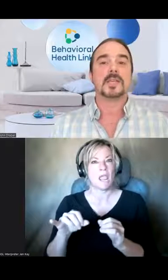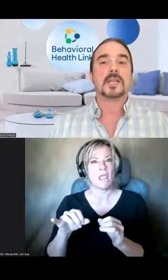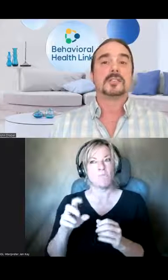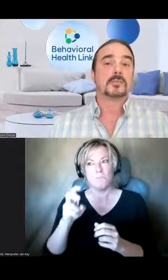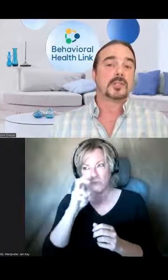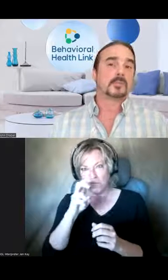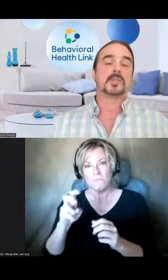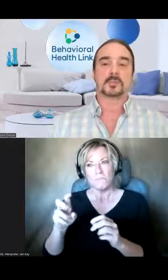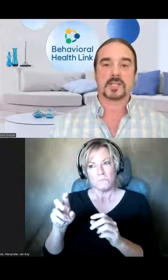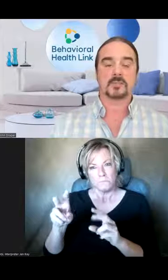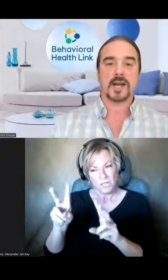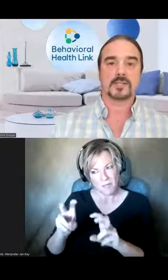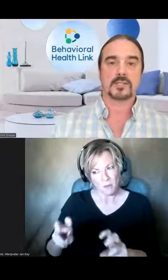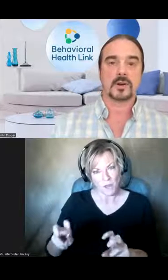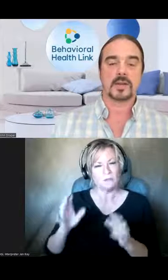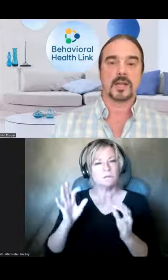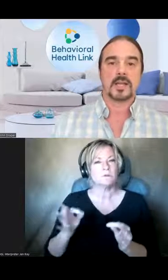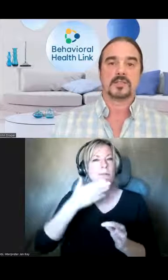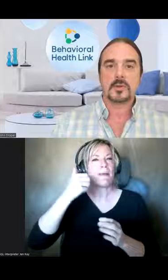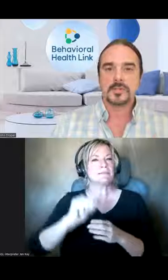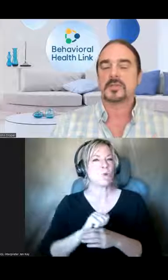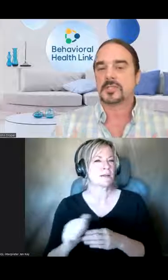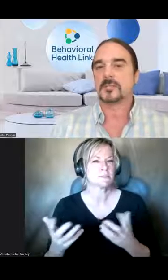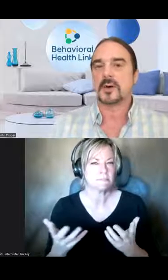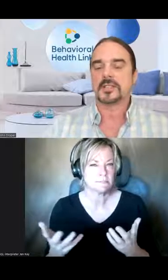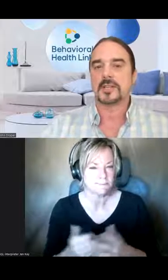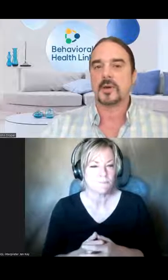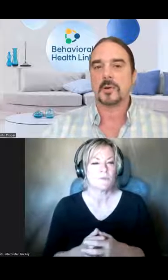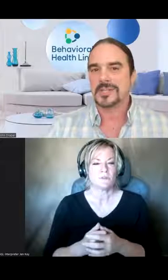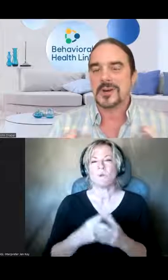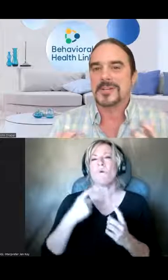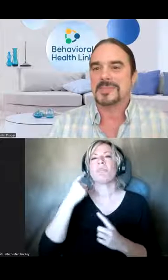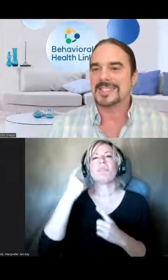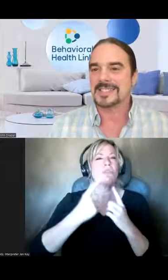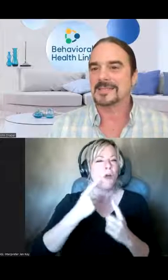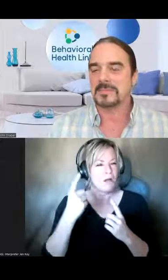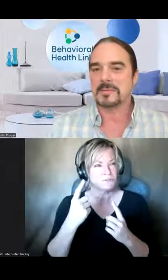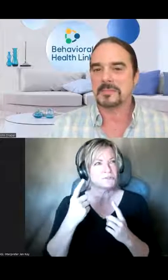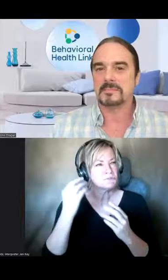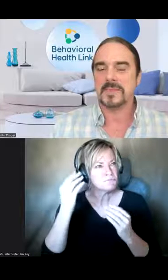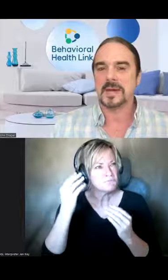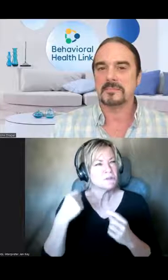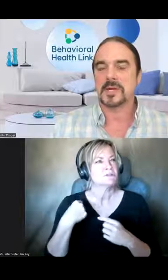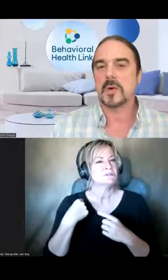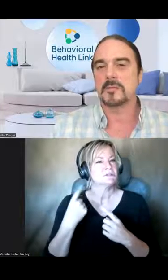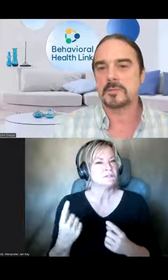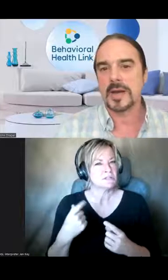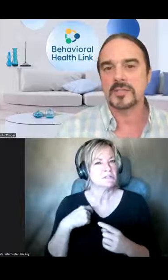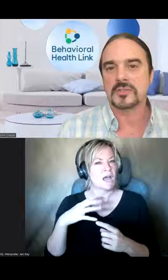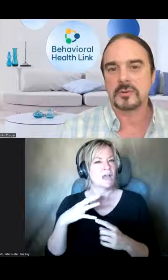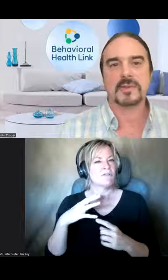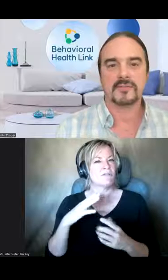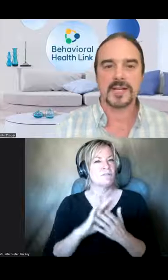evaluate them to determine what those best practices are. So those are some thoughts that have always occurred to me since being acquainted